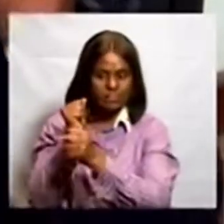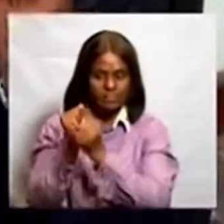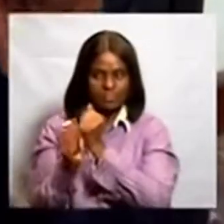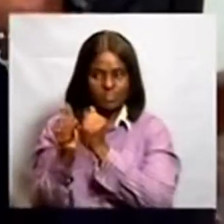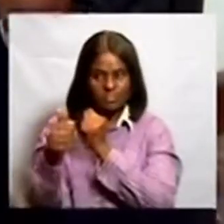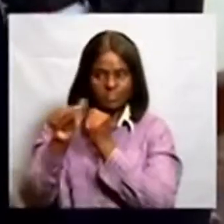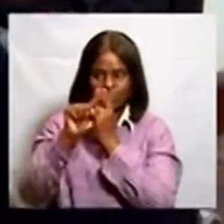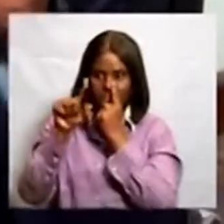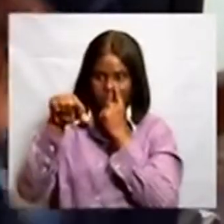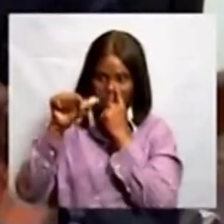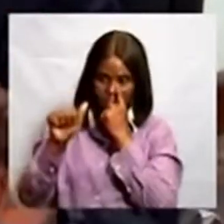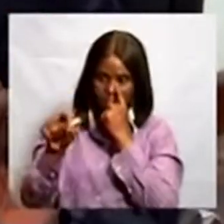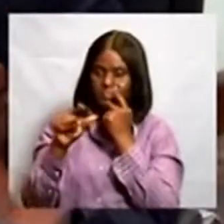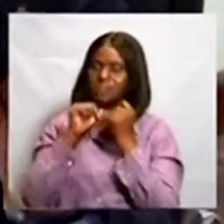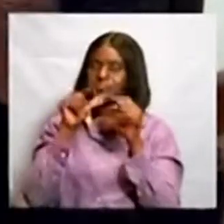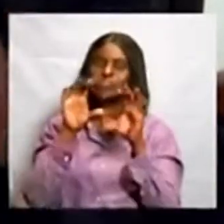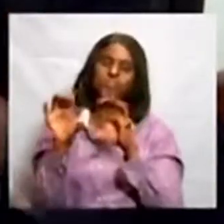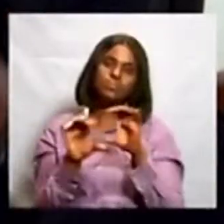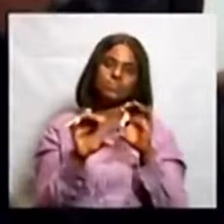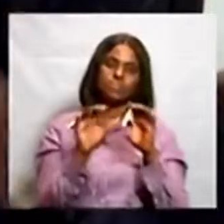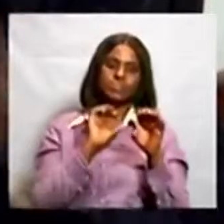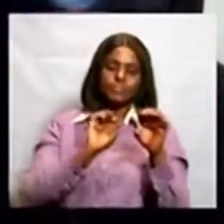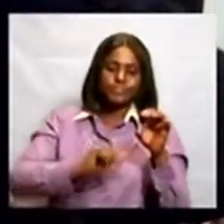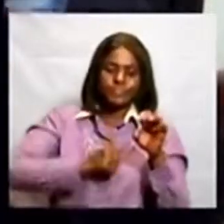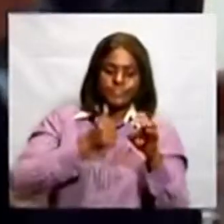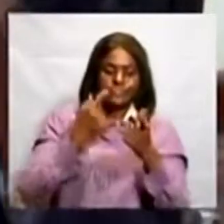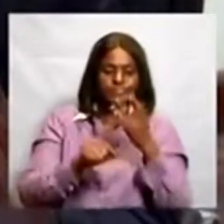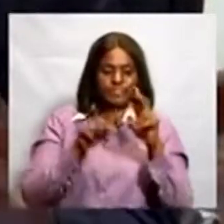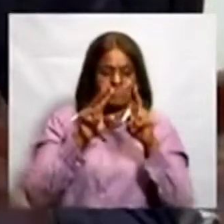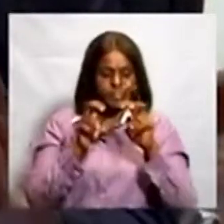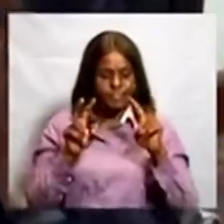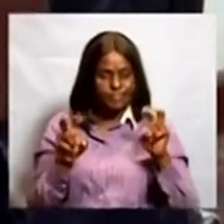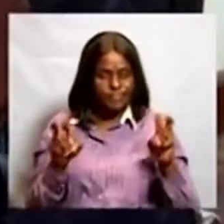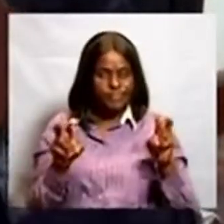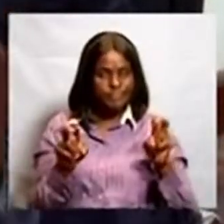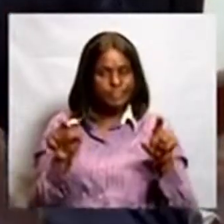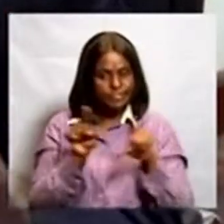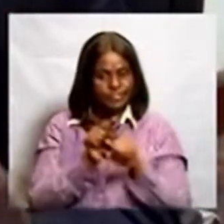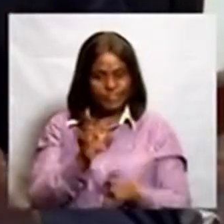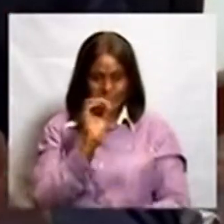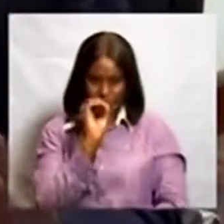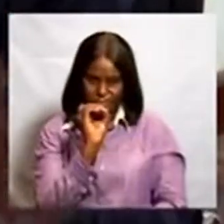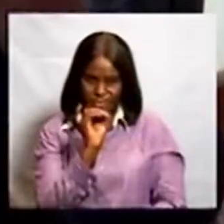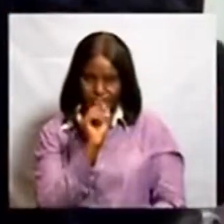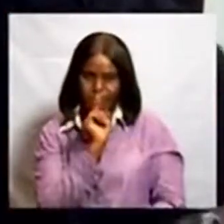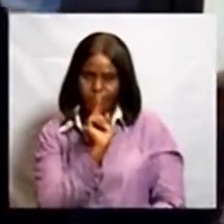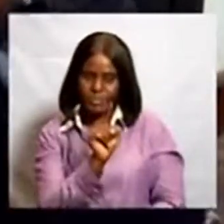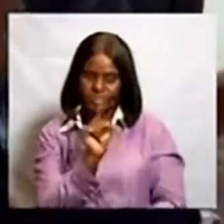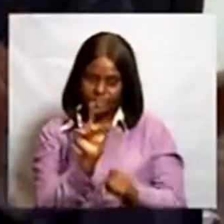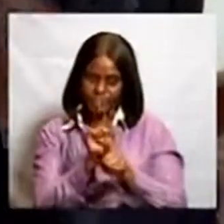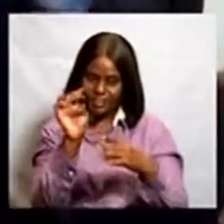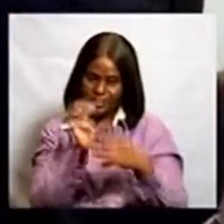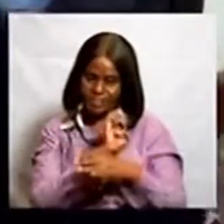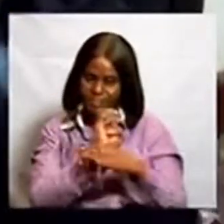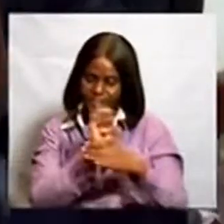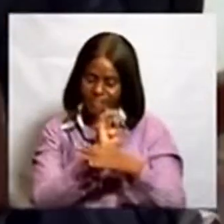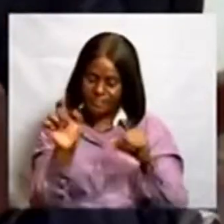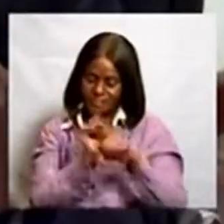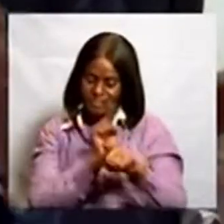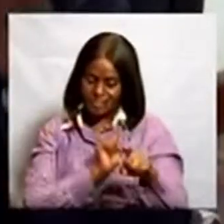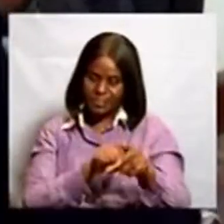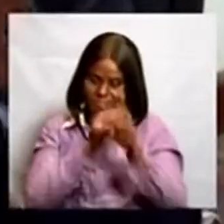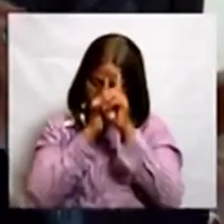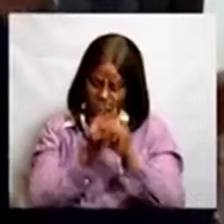ZACWA does not do. Ours is to verify the authenticity and evaluate and